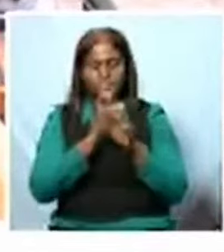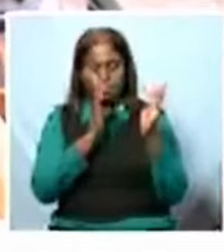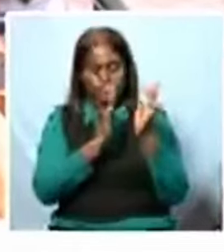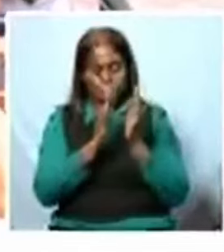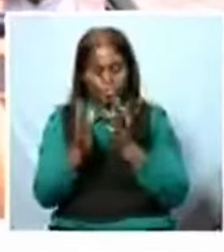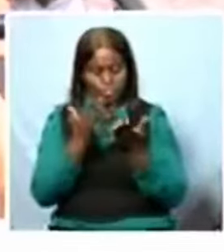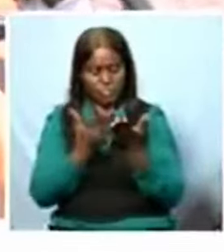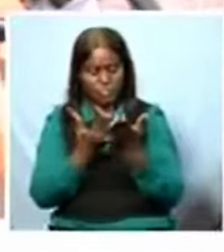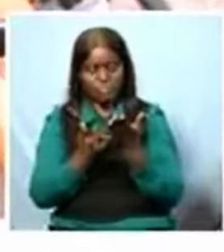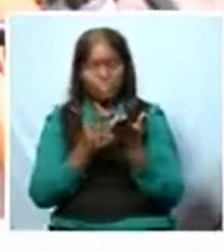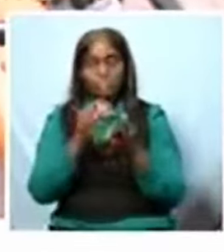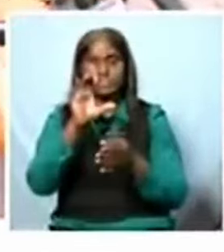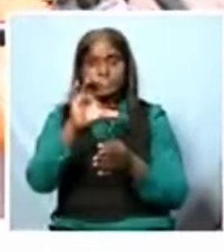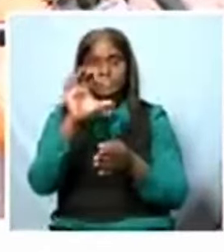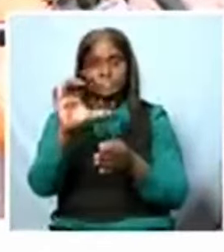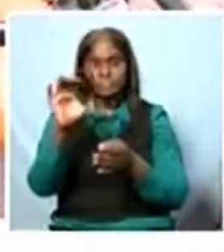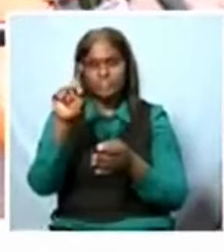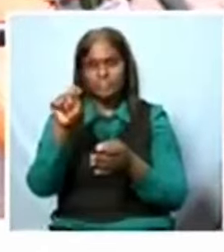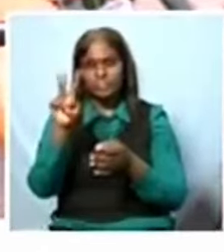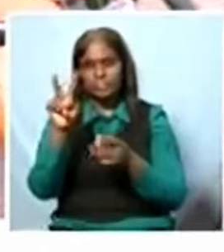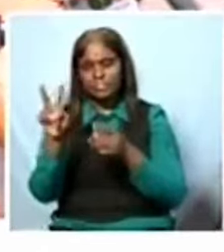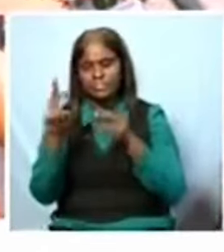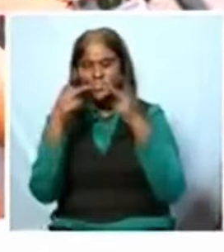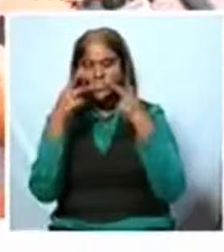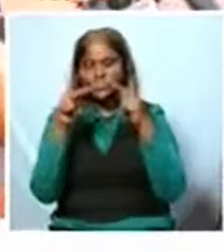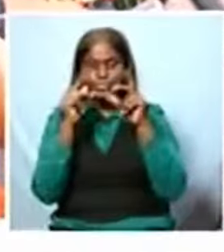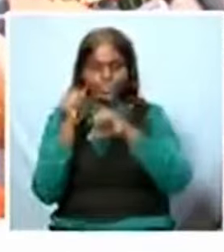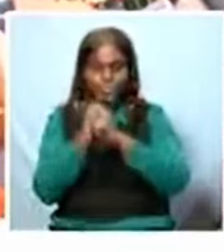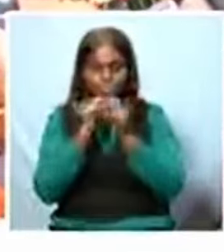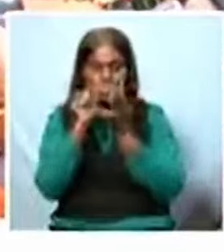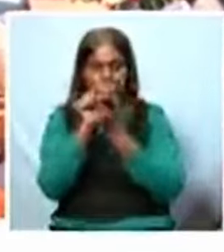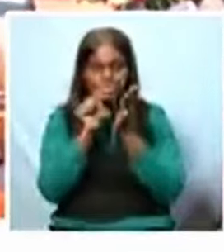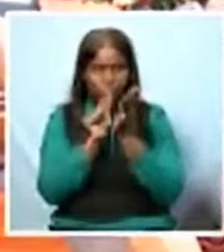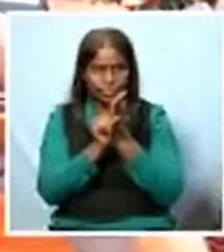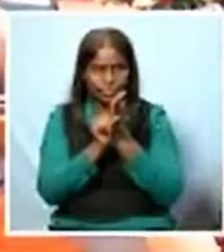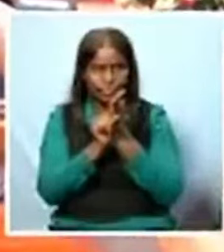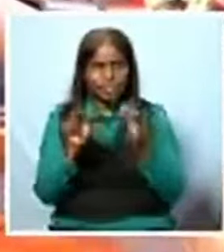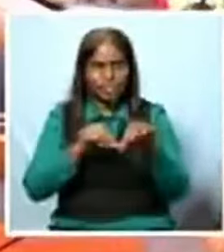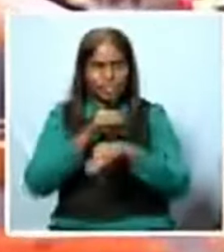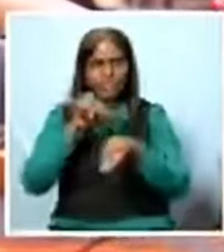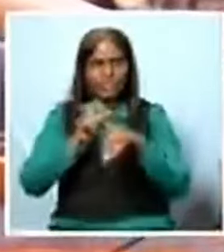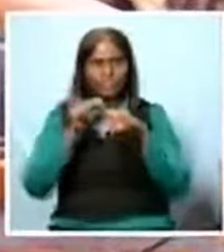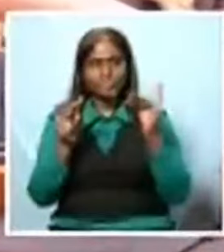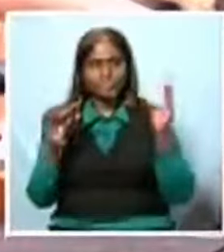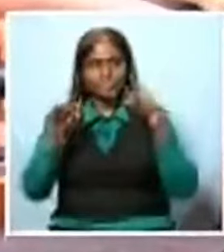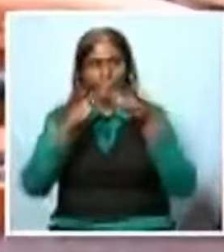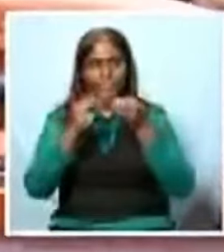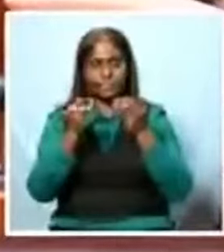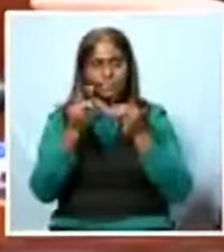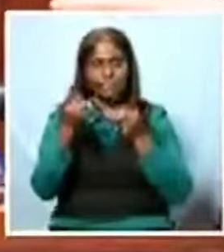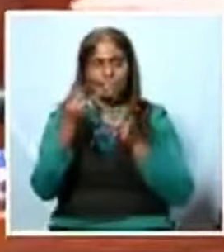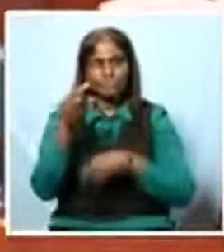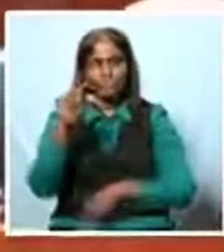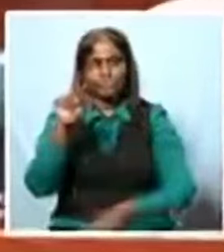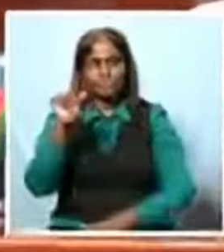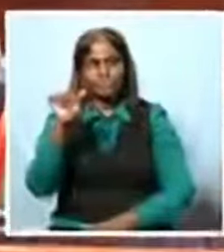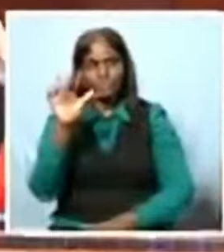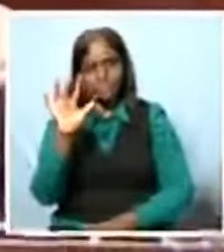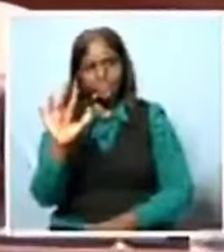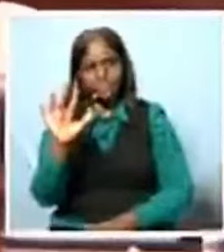Reconsideration of the Closed-Circuit Television Public Protection Bill, National Assembly Bill number 1 of